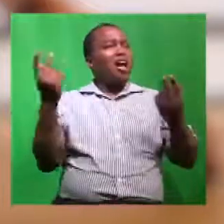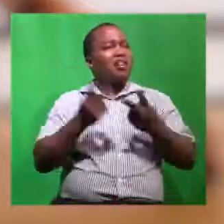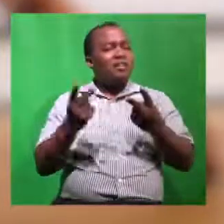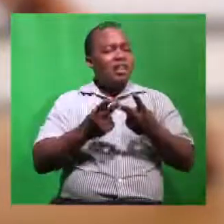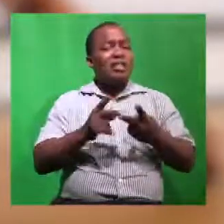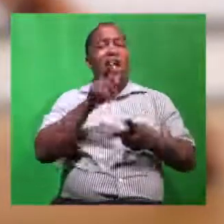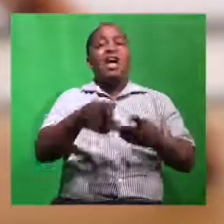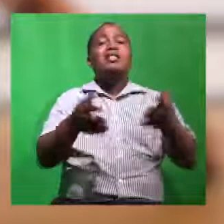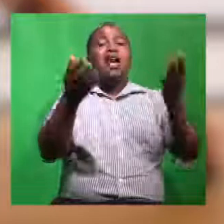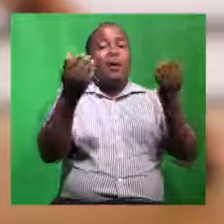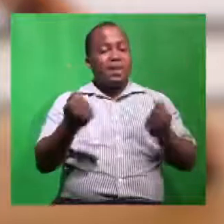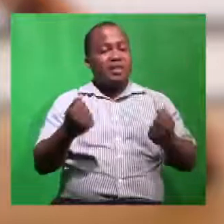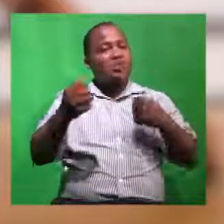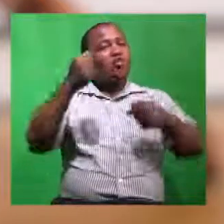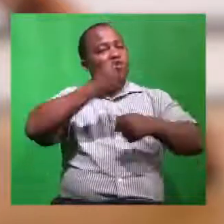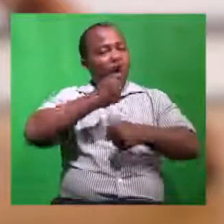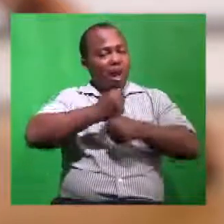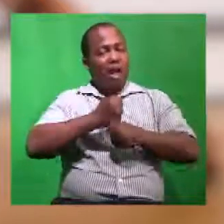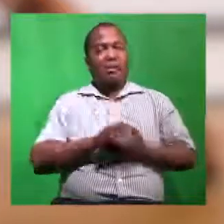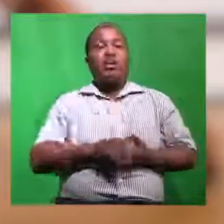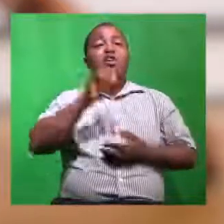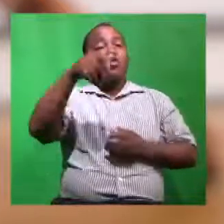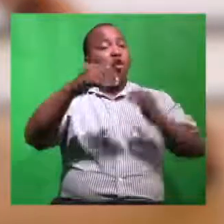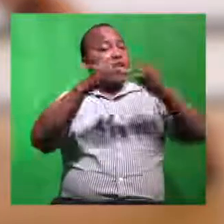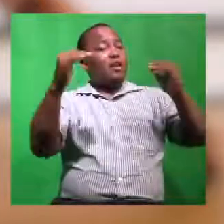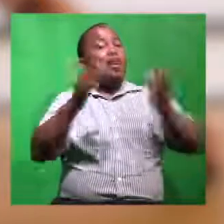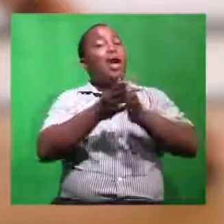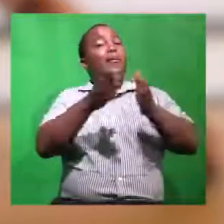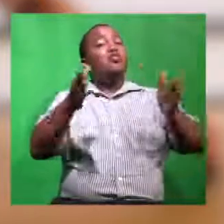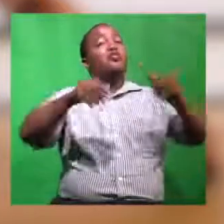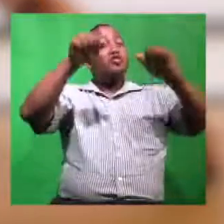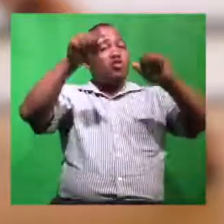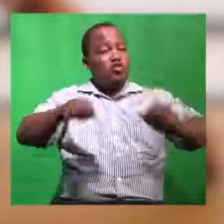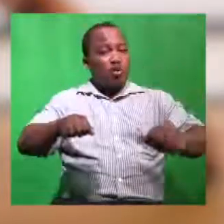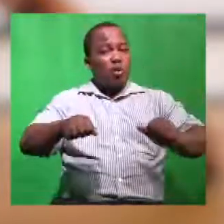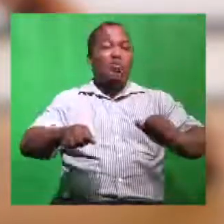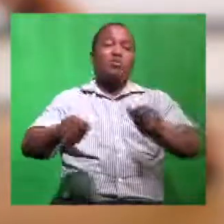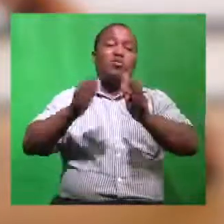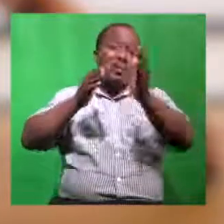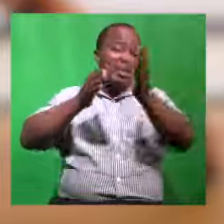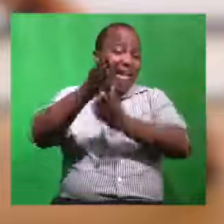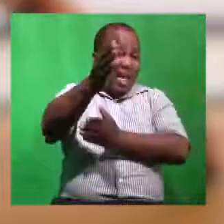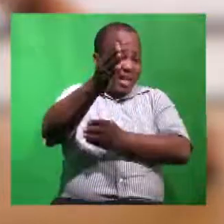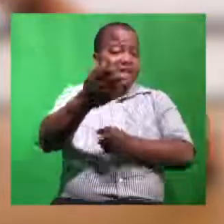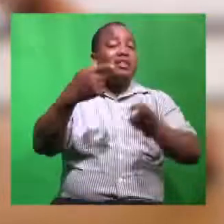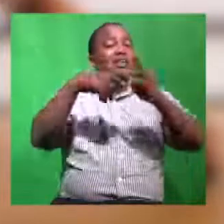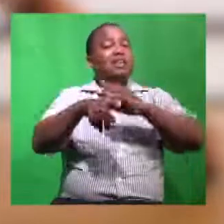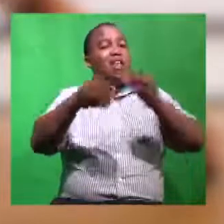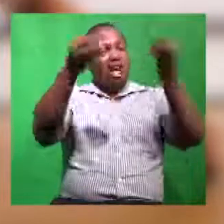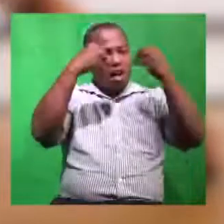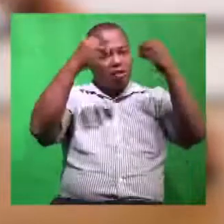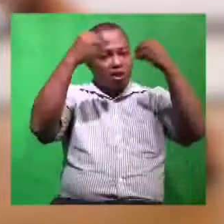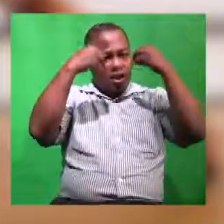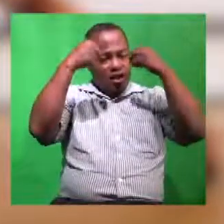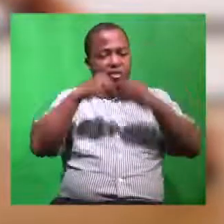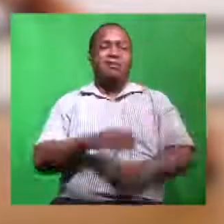have ability to work on it. So equal opportunities should be provided in education,